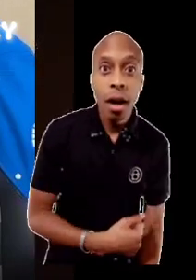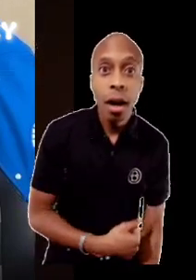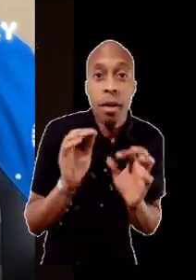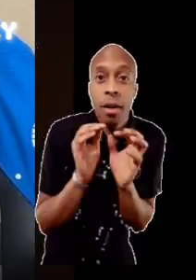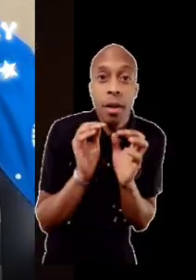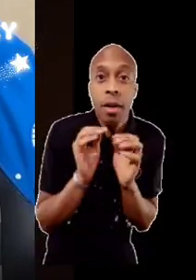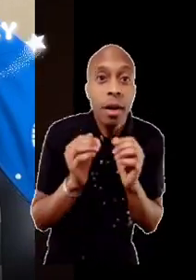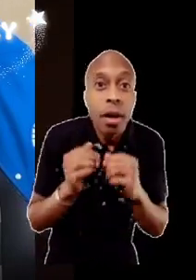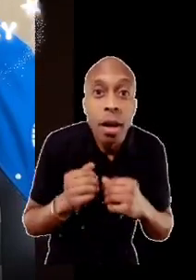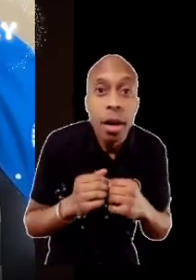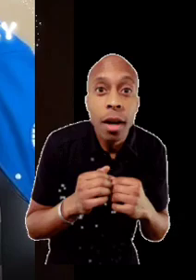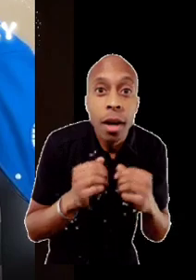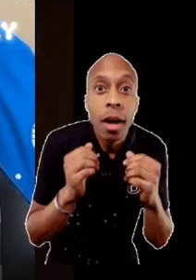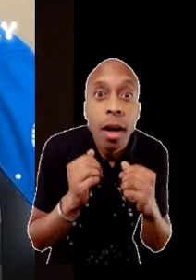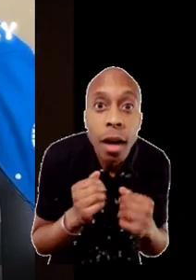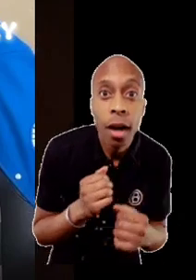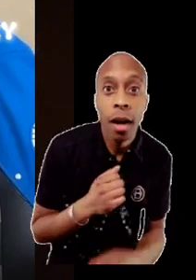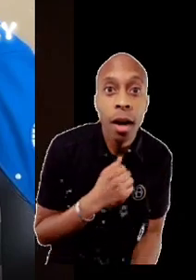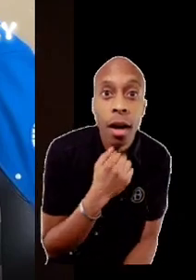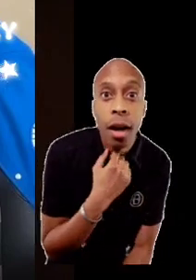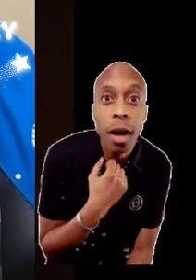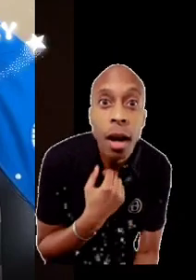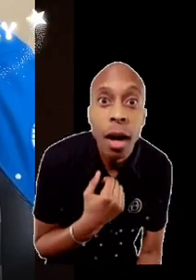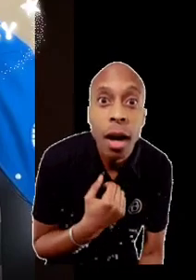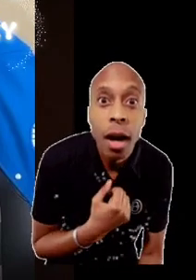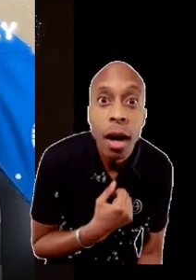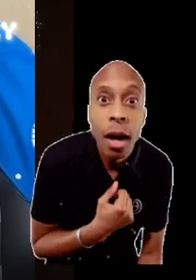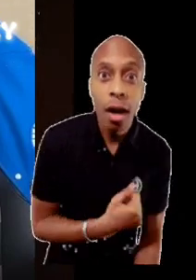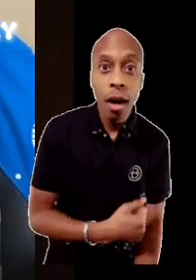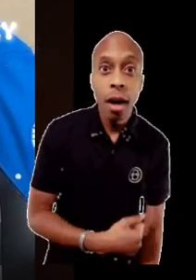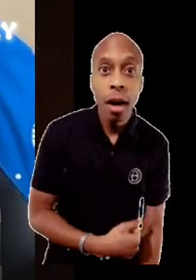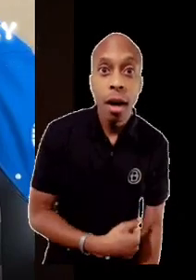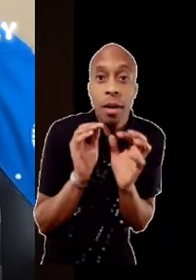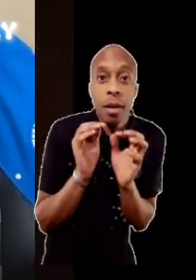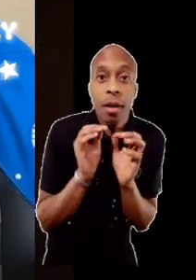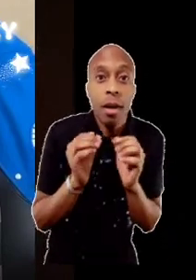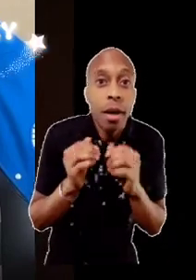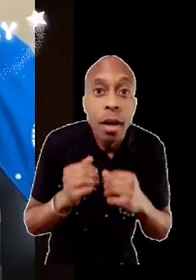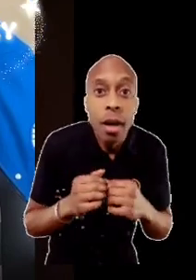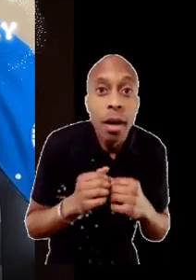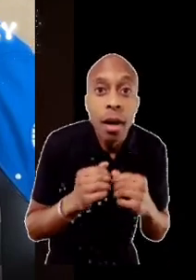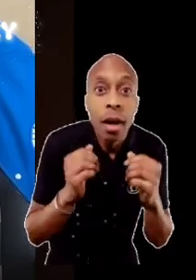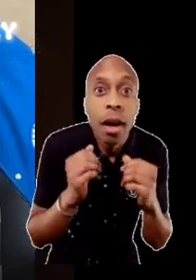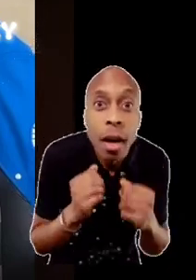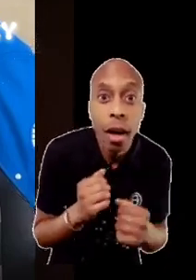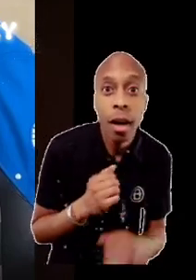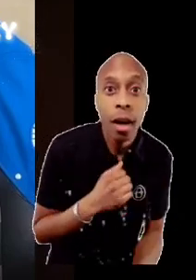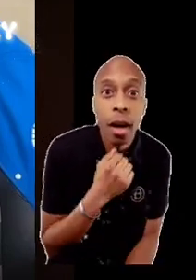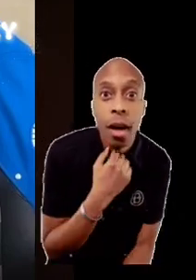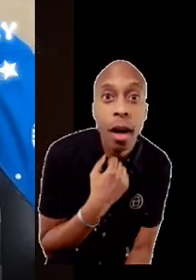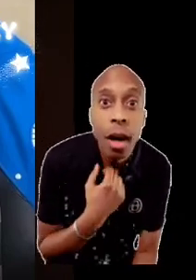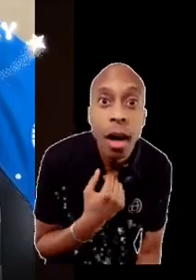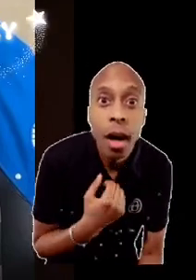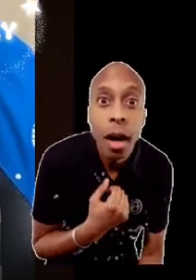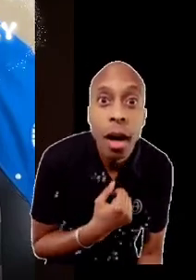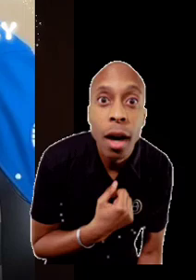my sister and get located with him right now. You're not an idiot. Me not lie. Or who no make yourself like that?